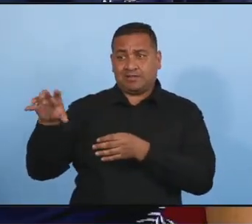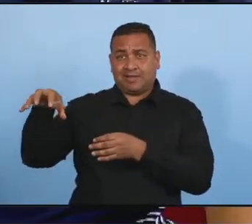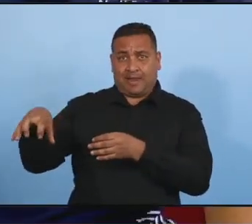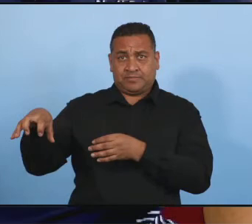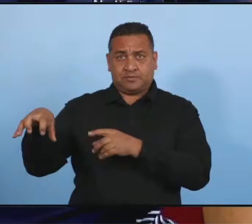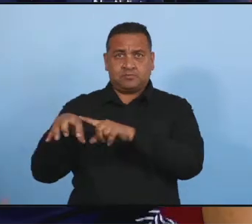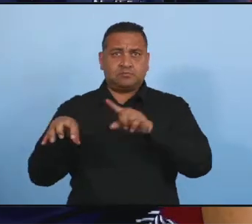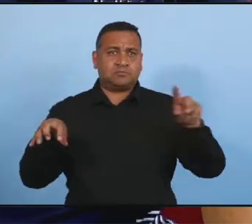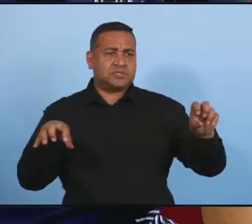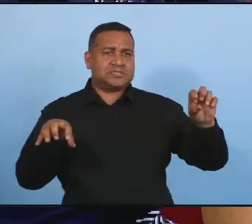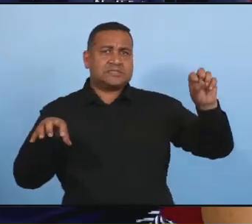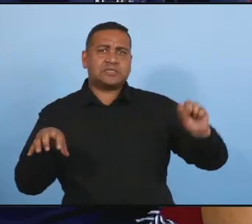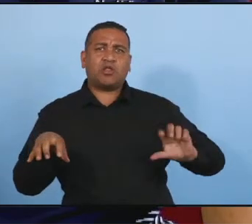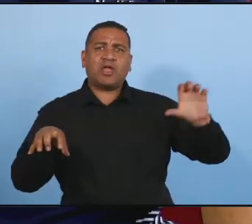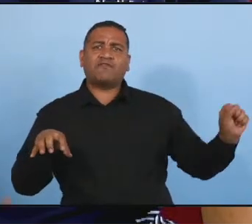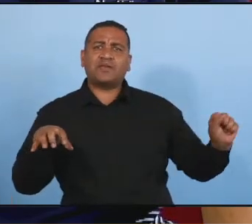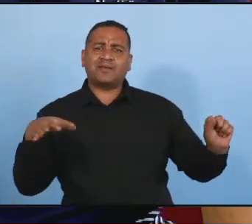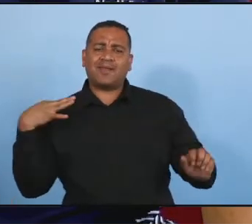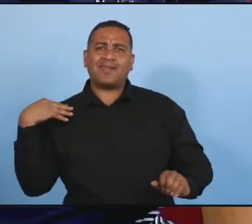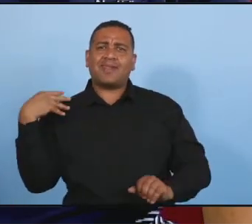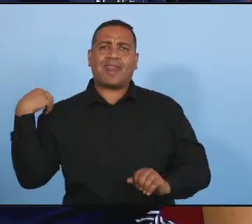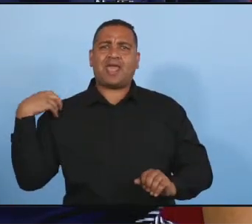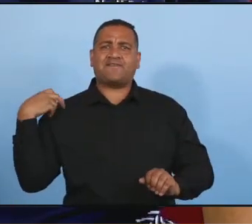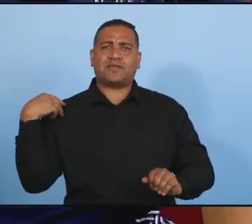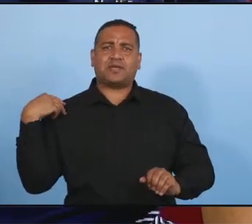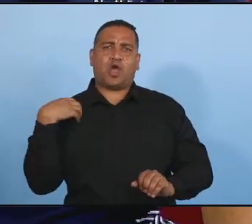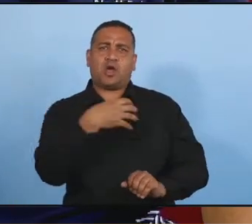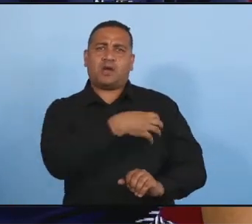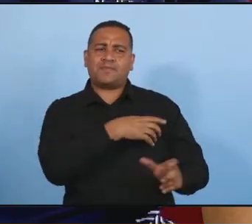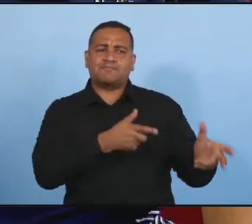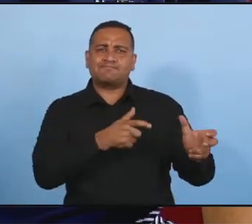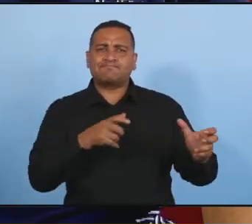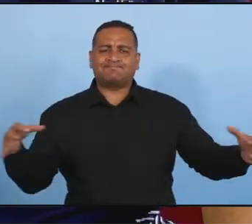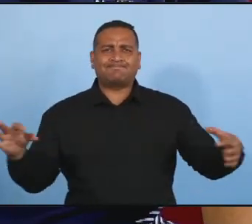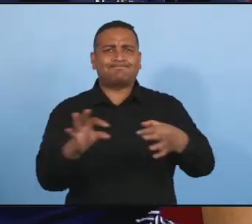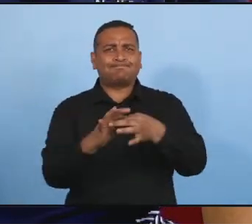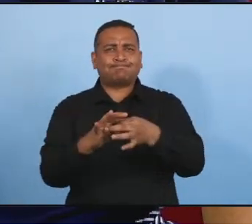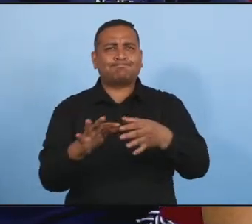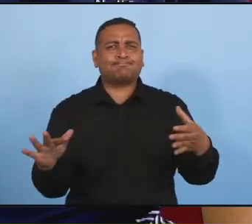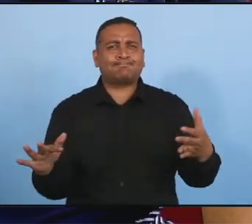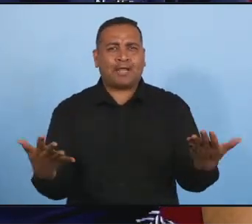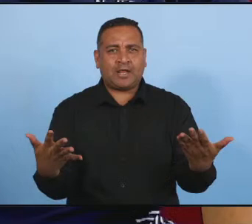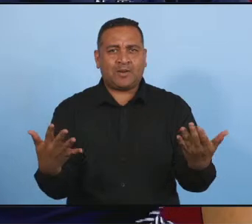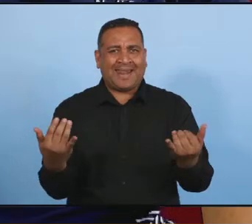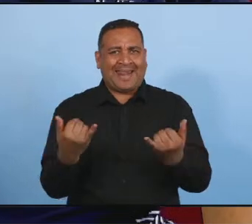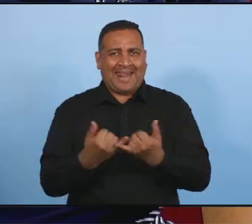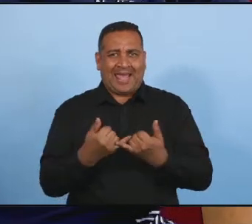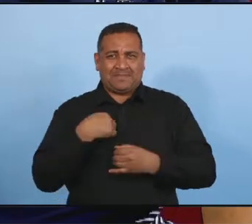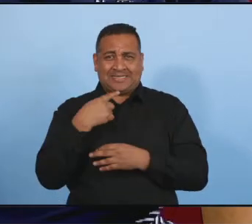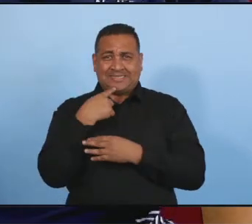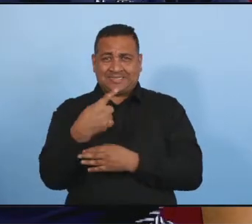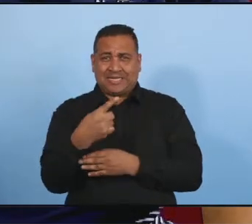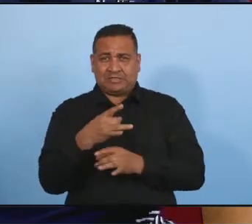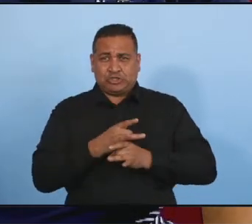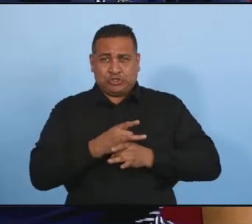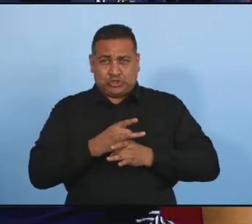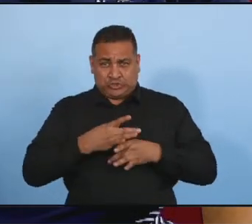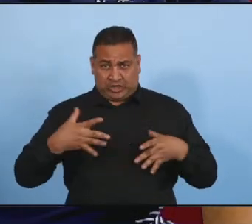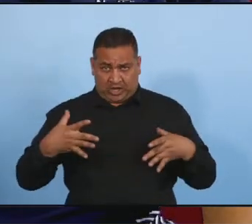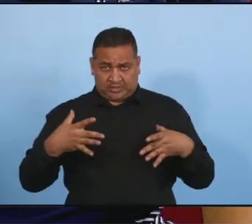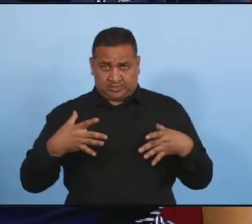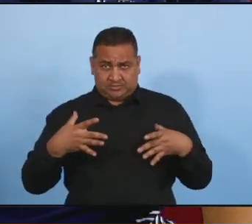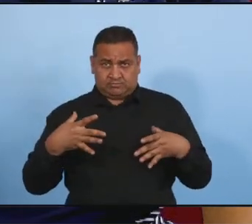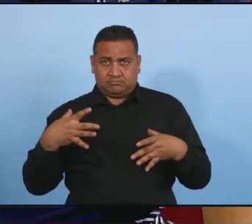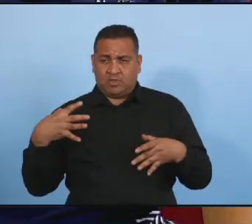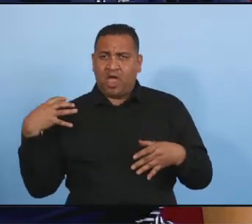so as I said, you know, originally it started as a defense force training center. And then